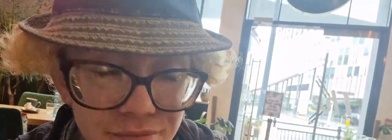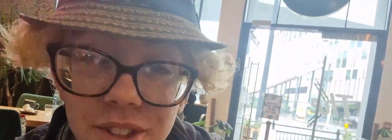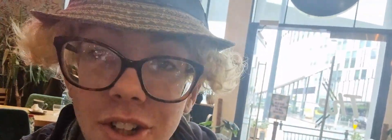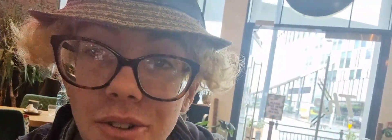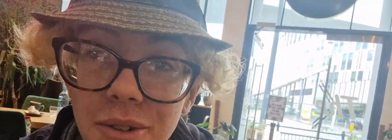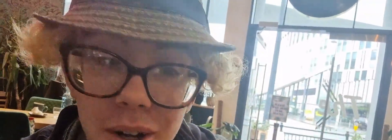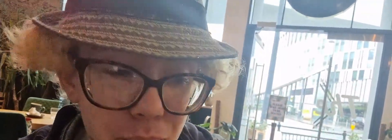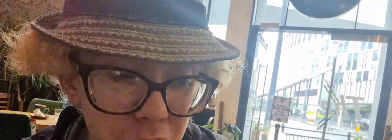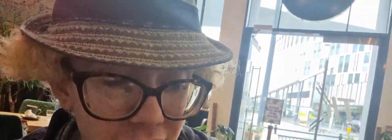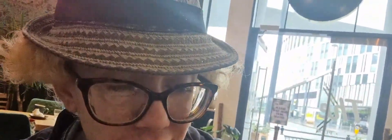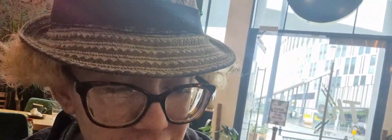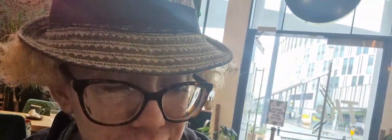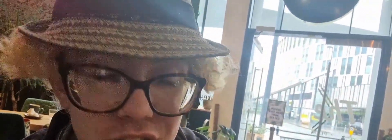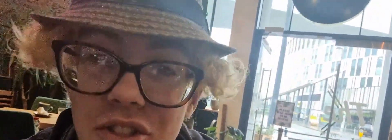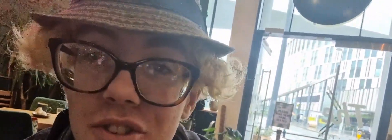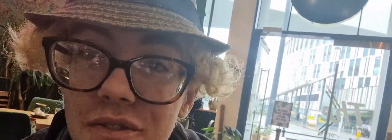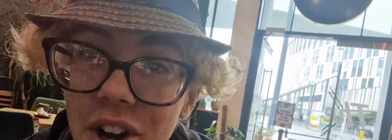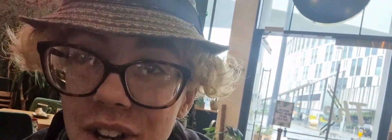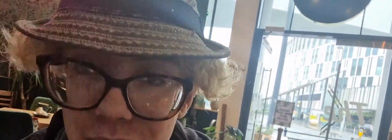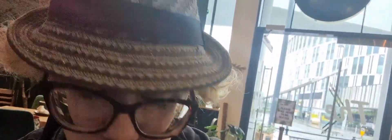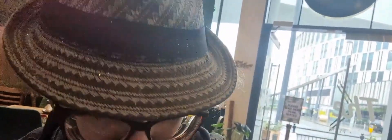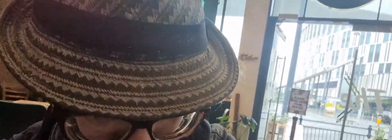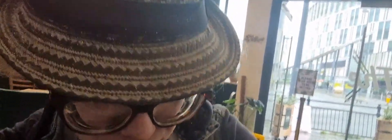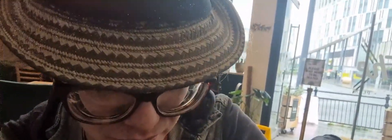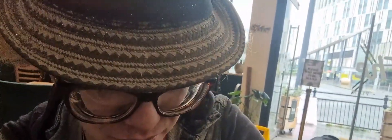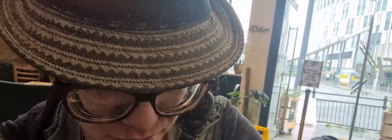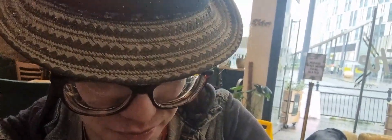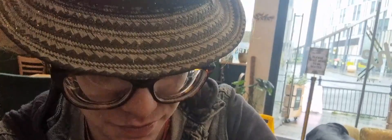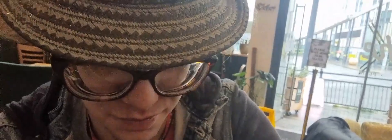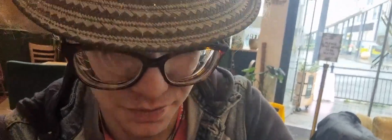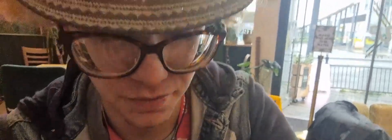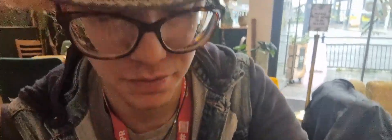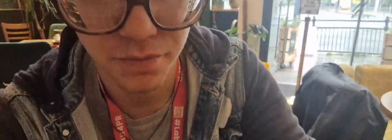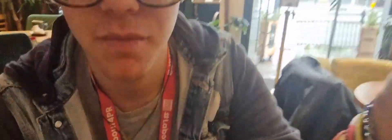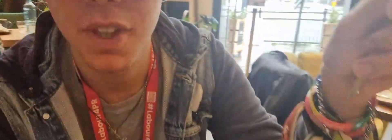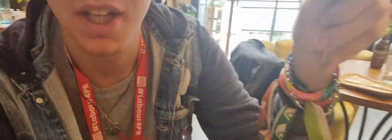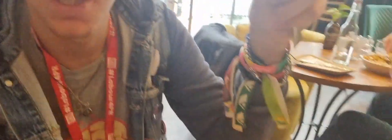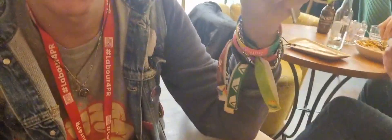Okay, so I'm back at the bar.